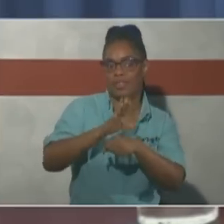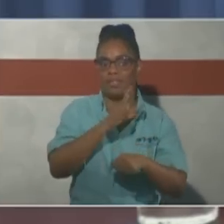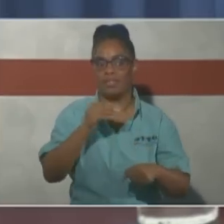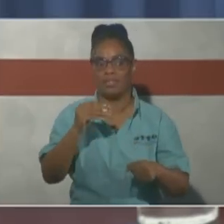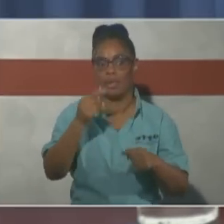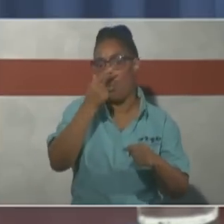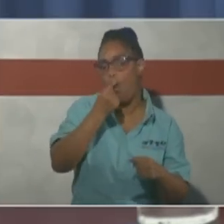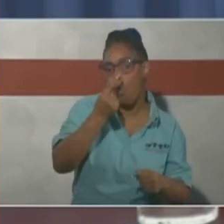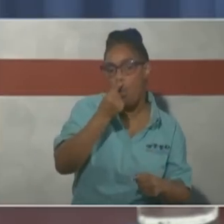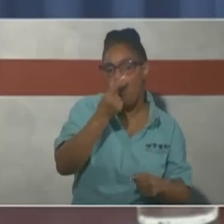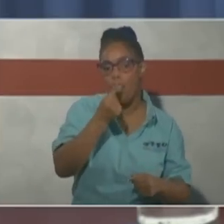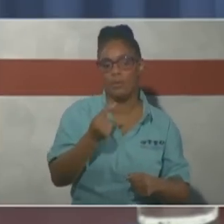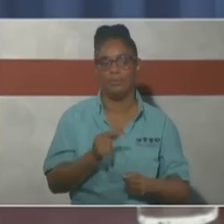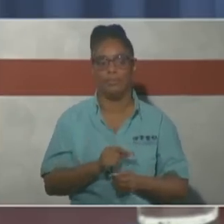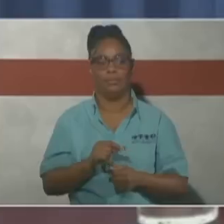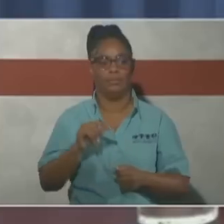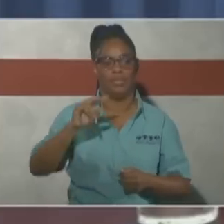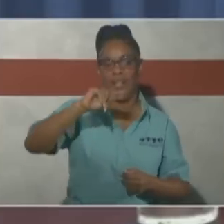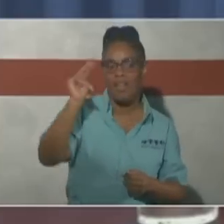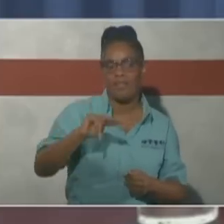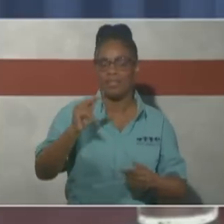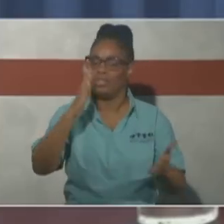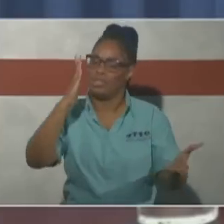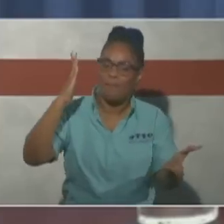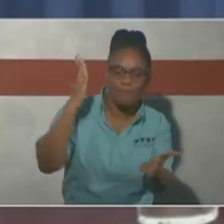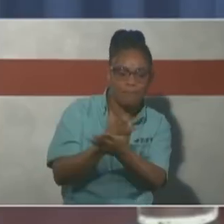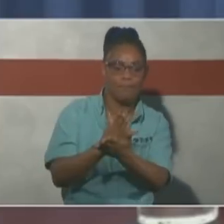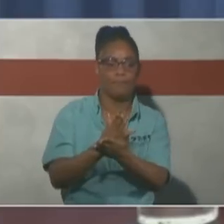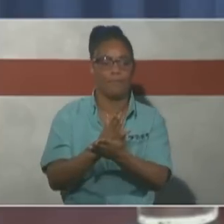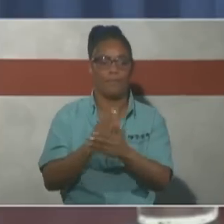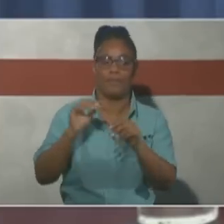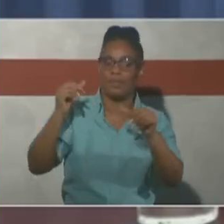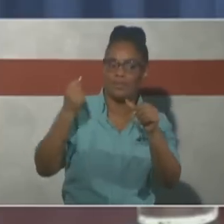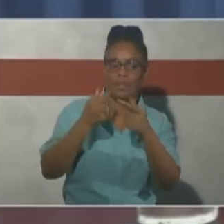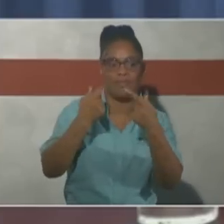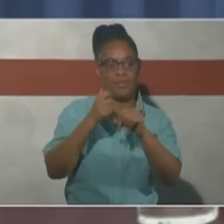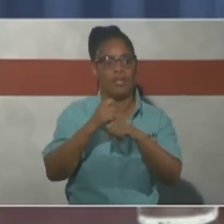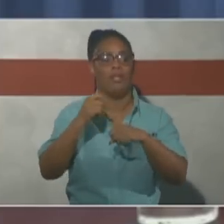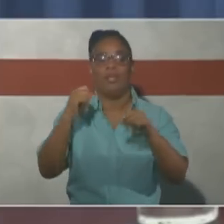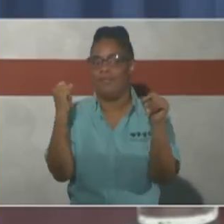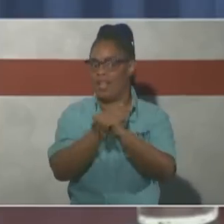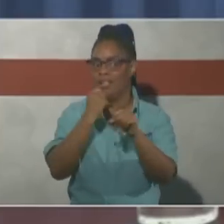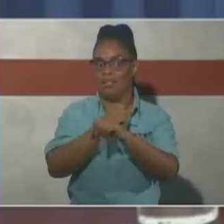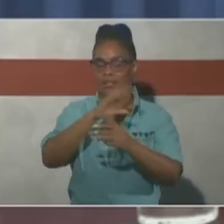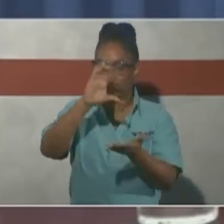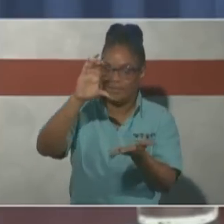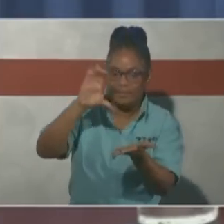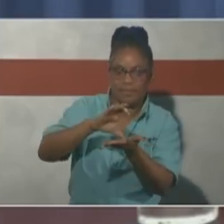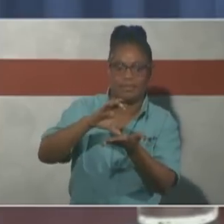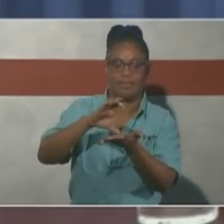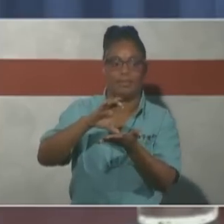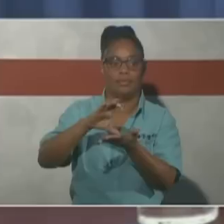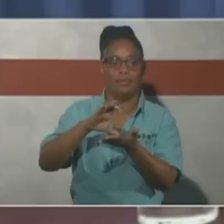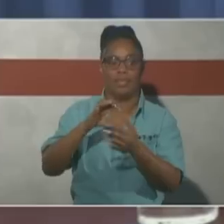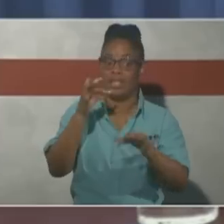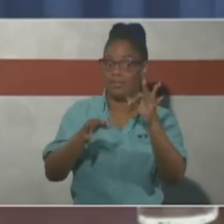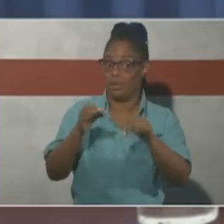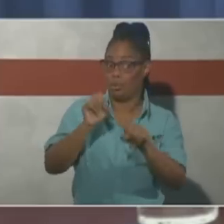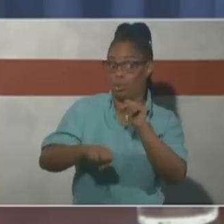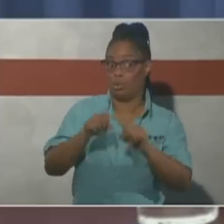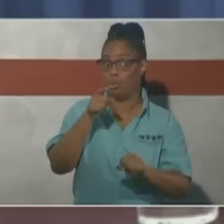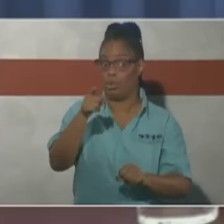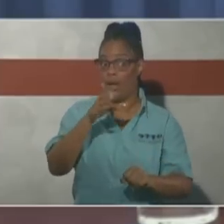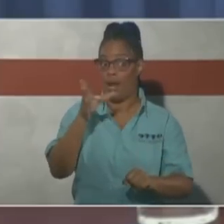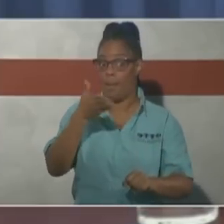this free, convenient method of getting vaccinated against both COVID and influenza.